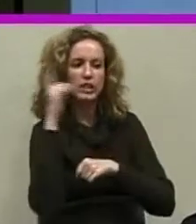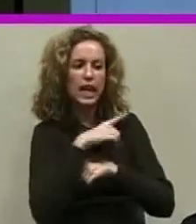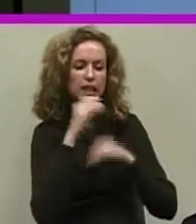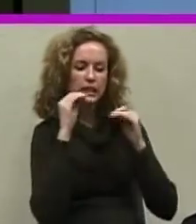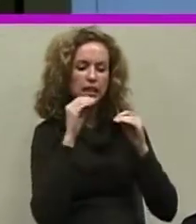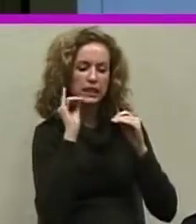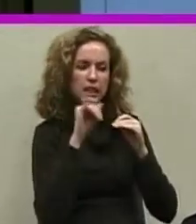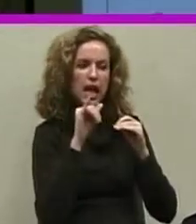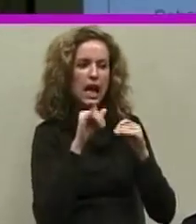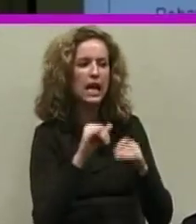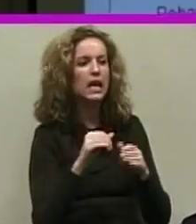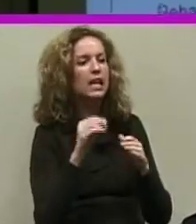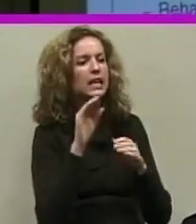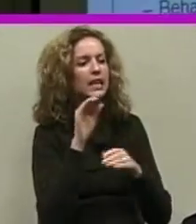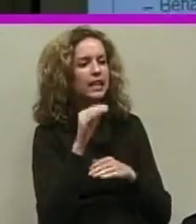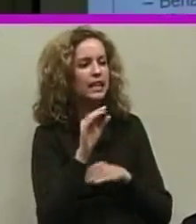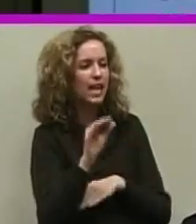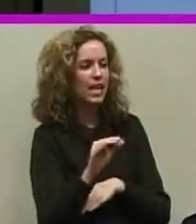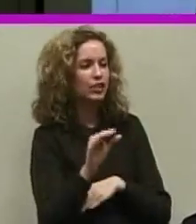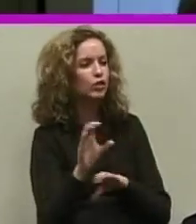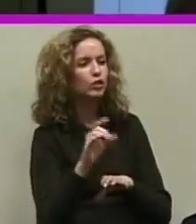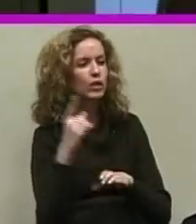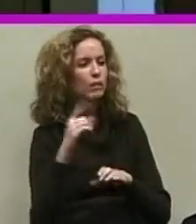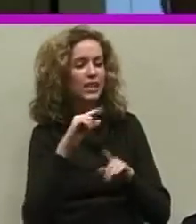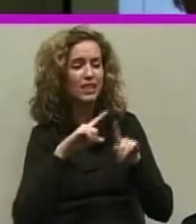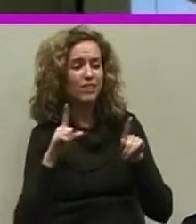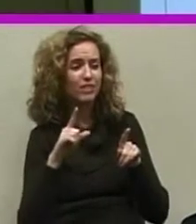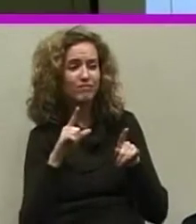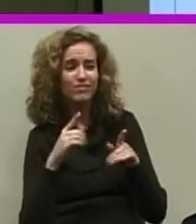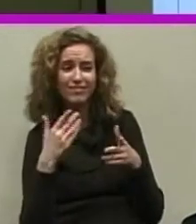this way, the odds are it's not going to work.